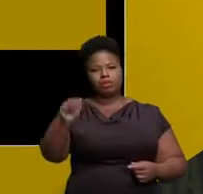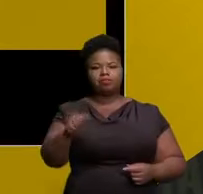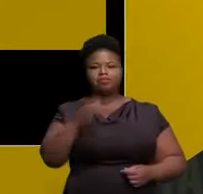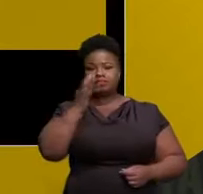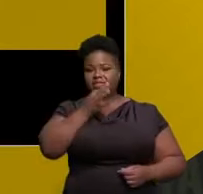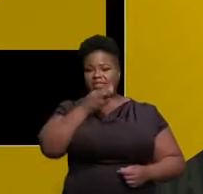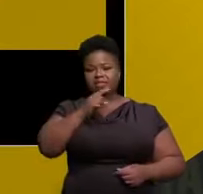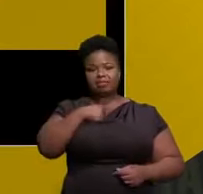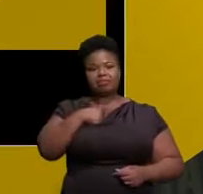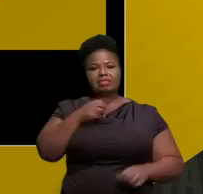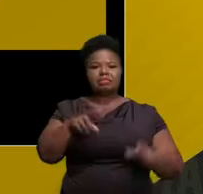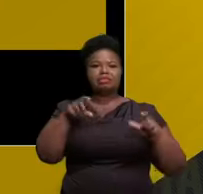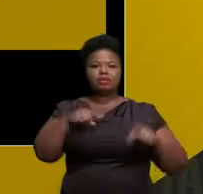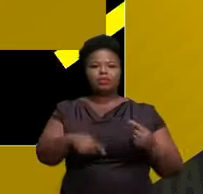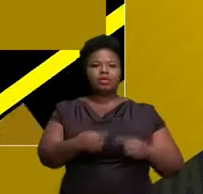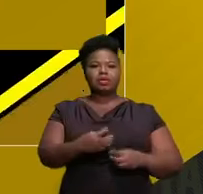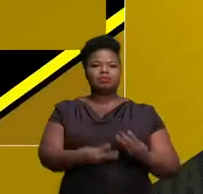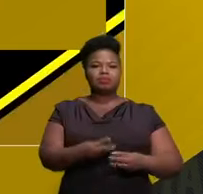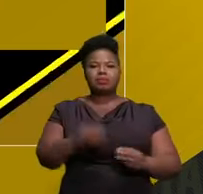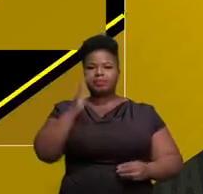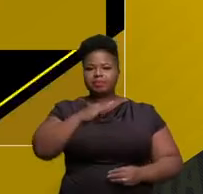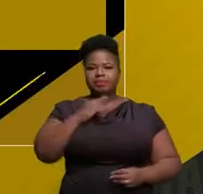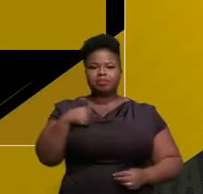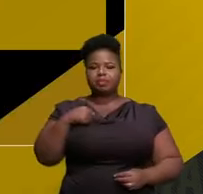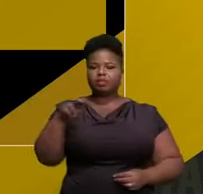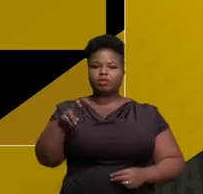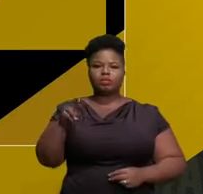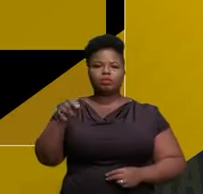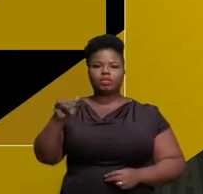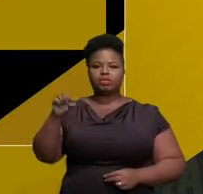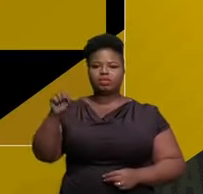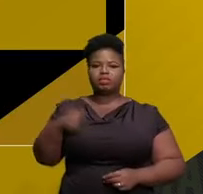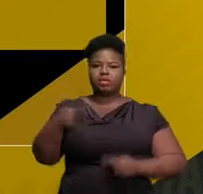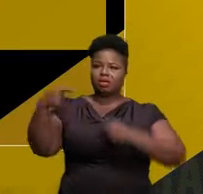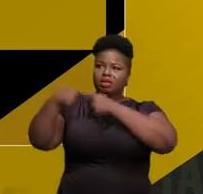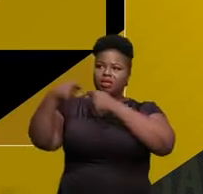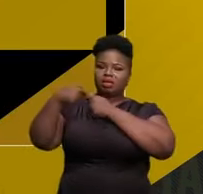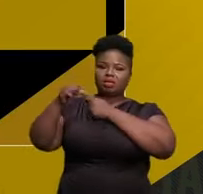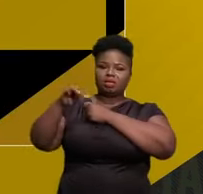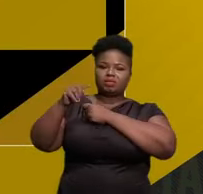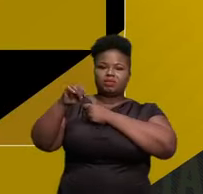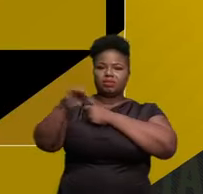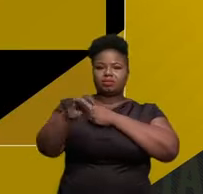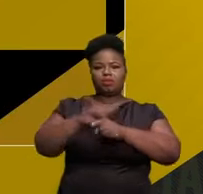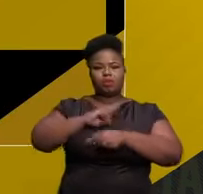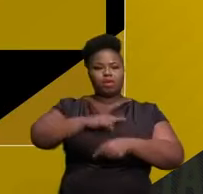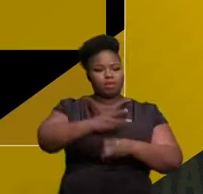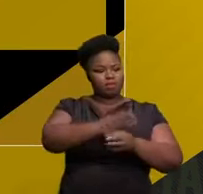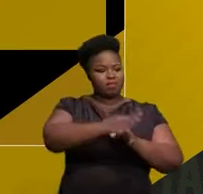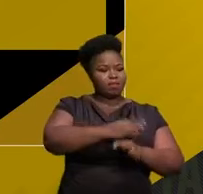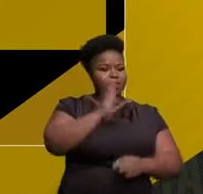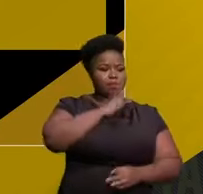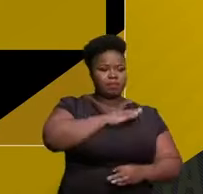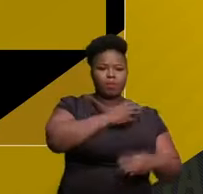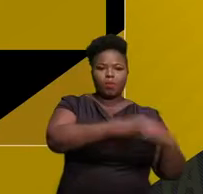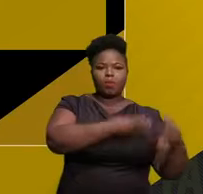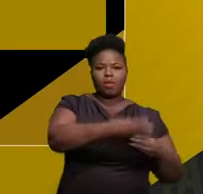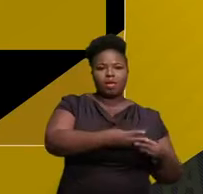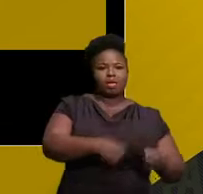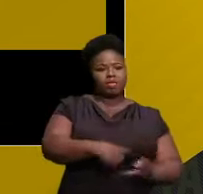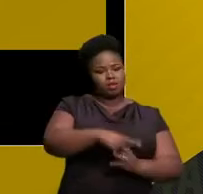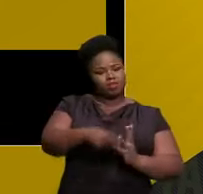is unemployment. I'm a UNISA student and funded by NASFAS, living with my unemployed parents and four siblings. What will be of